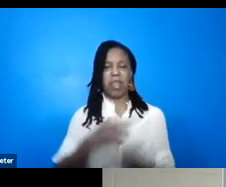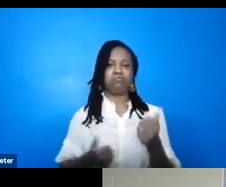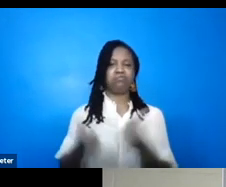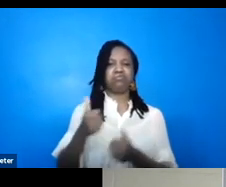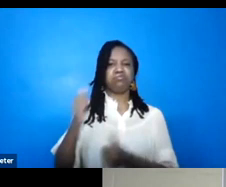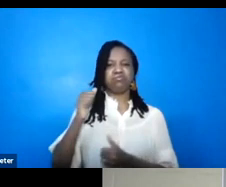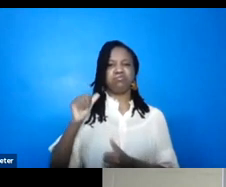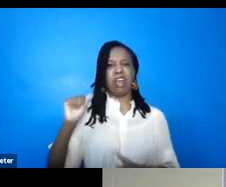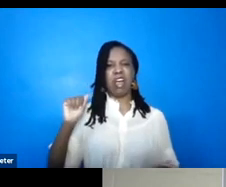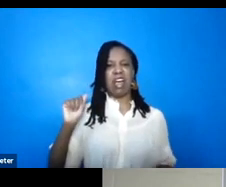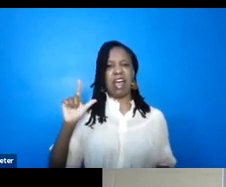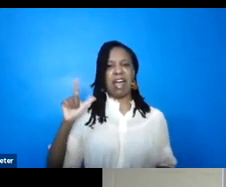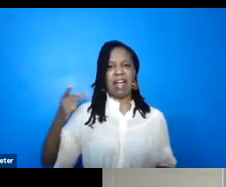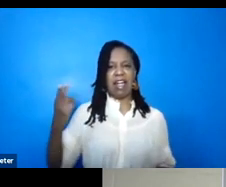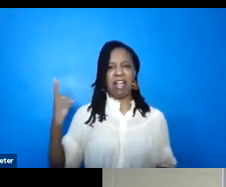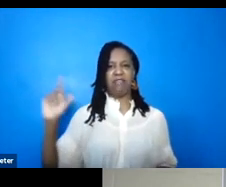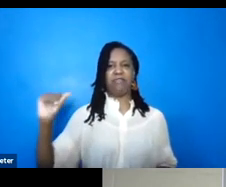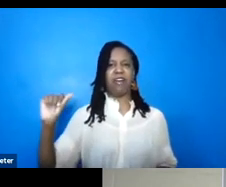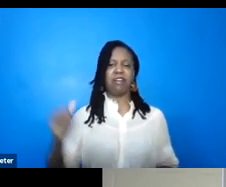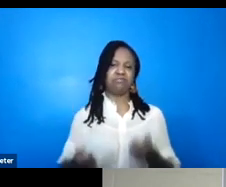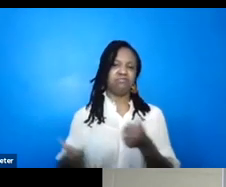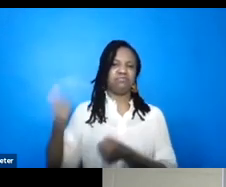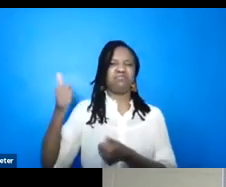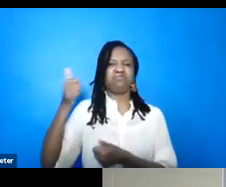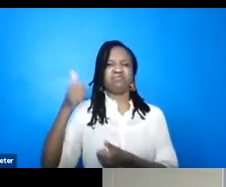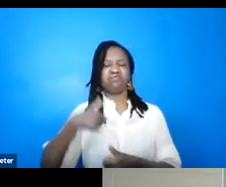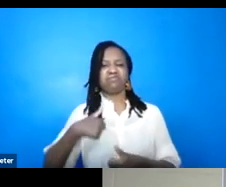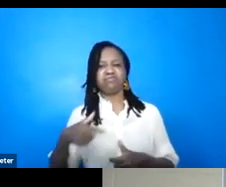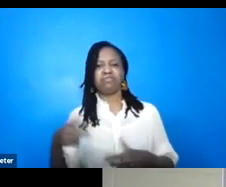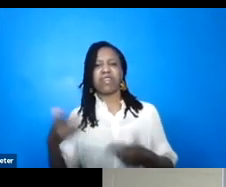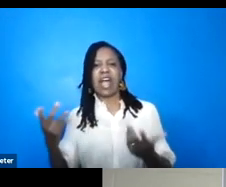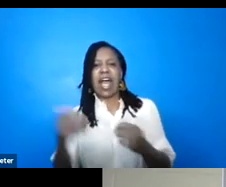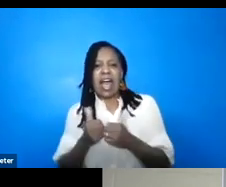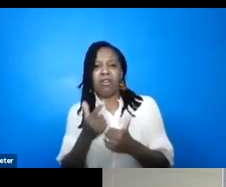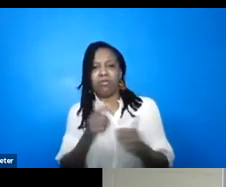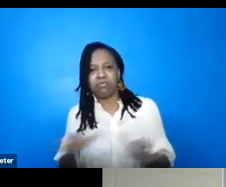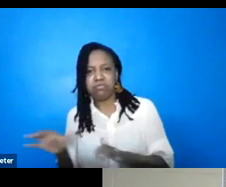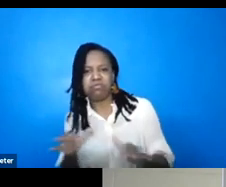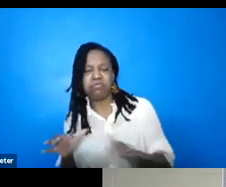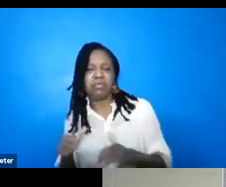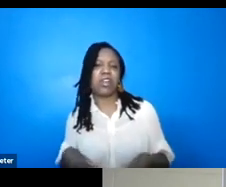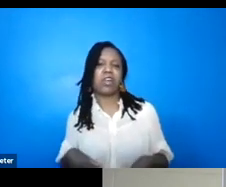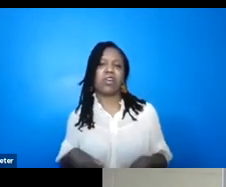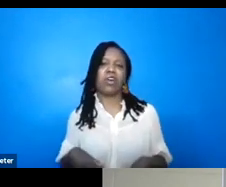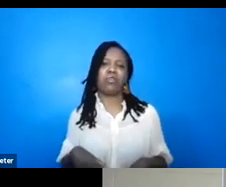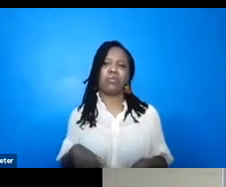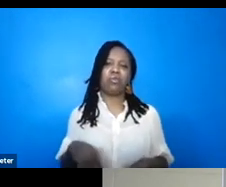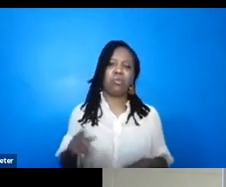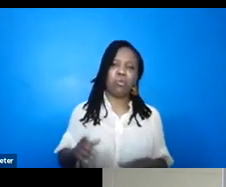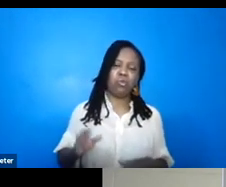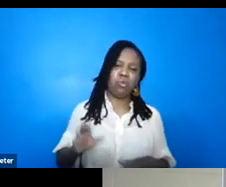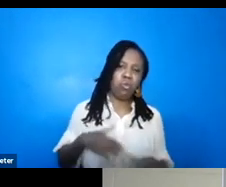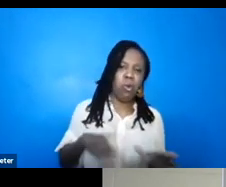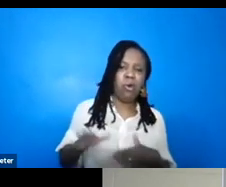hyper masculine, how you project yourself, how you deal with violations, is the one that gain the respect. Those who choose